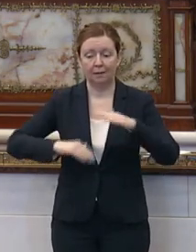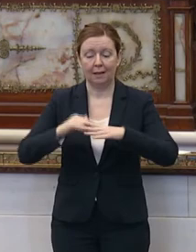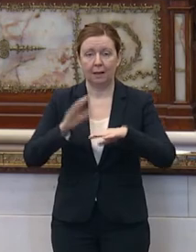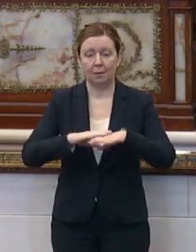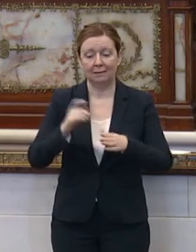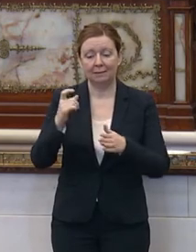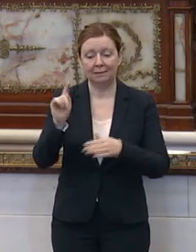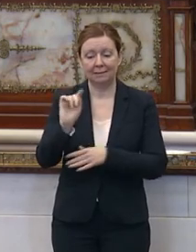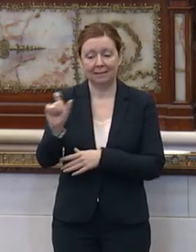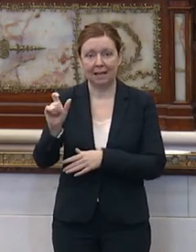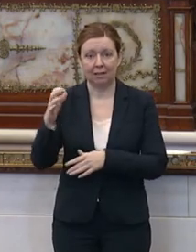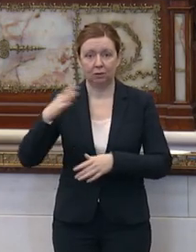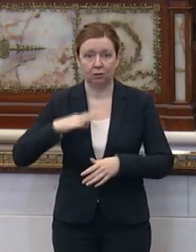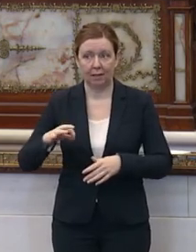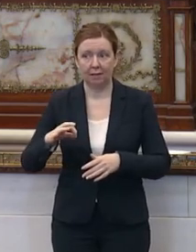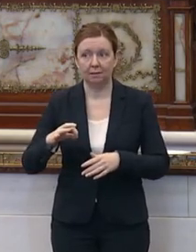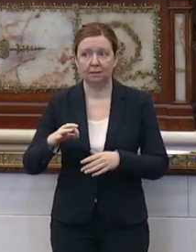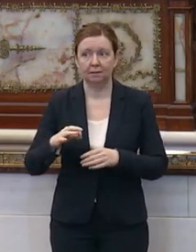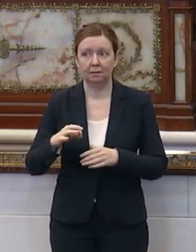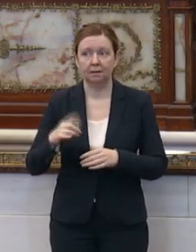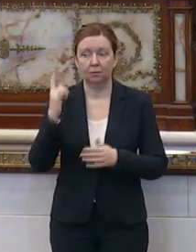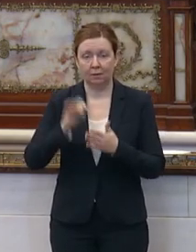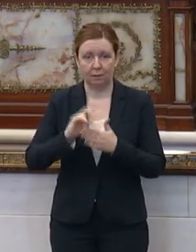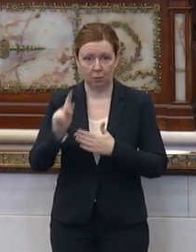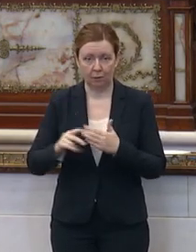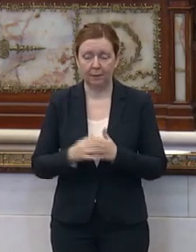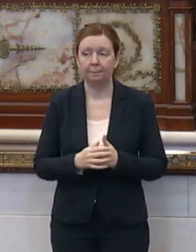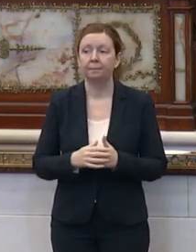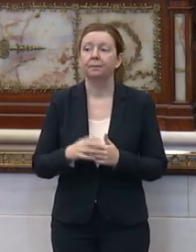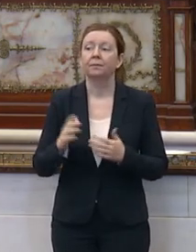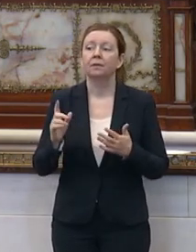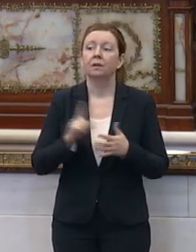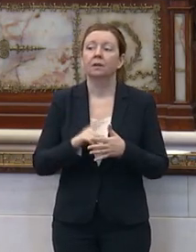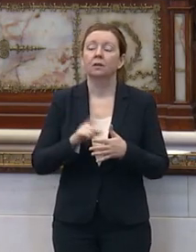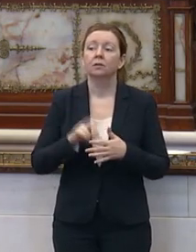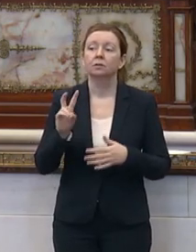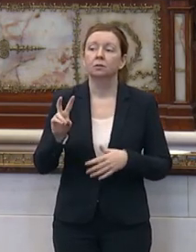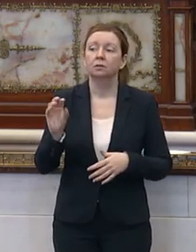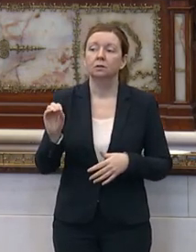available under the Film Production Tax Credit Program. And resolution number